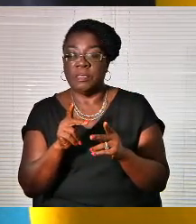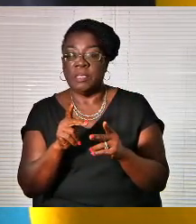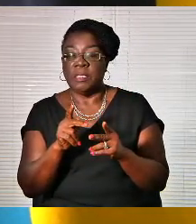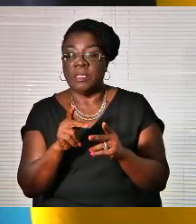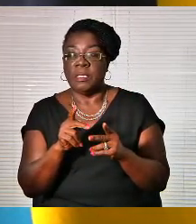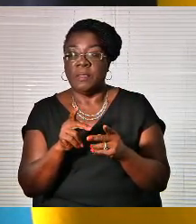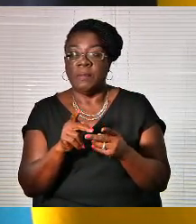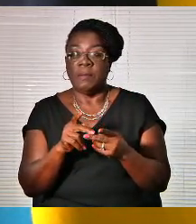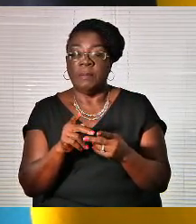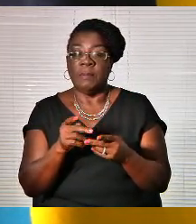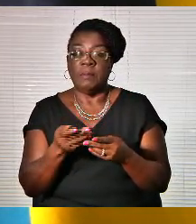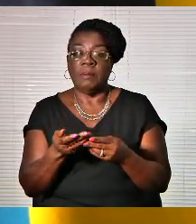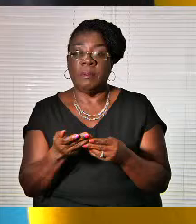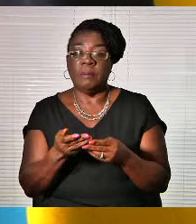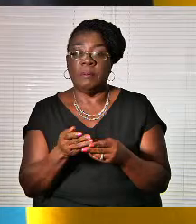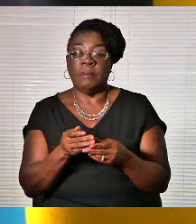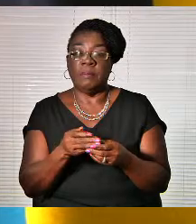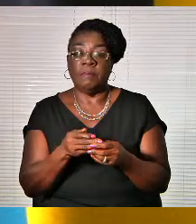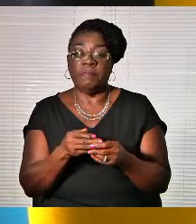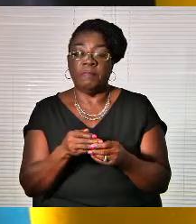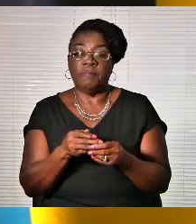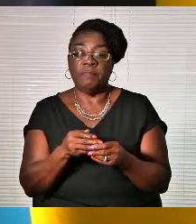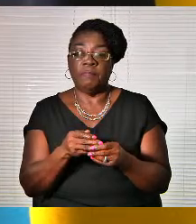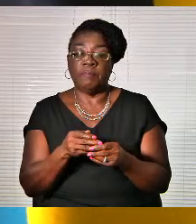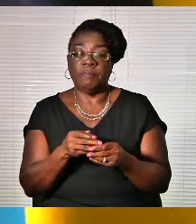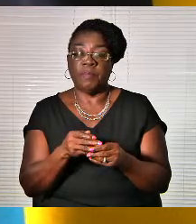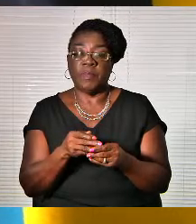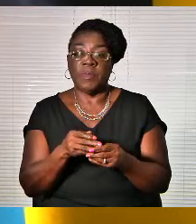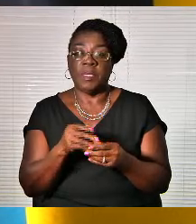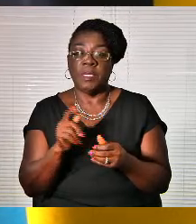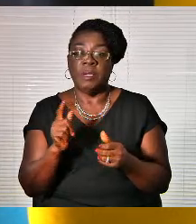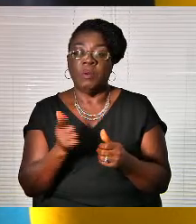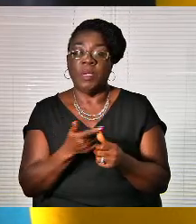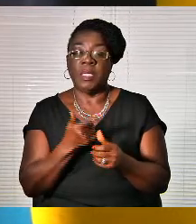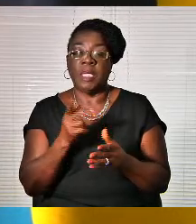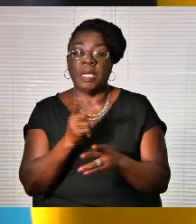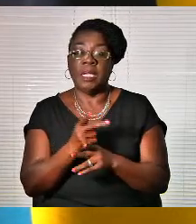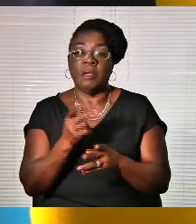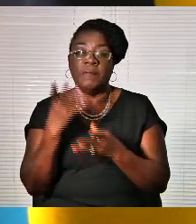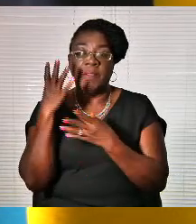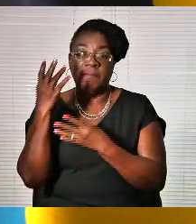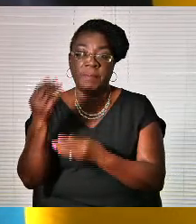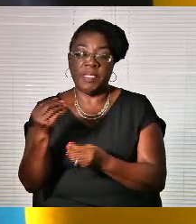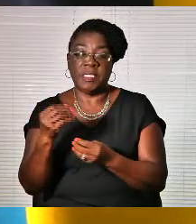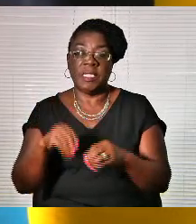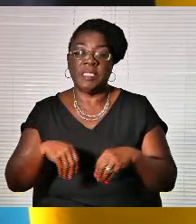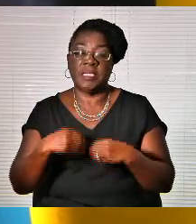as by lab centers who are performing tests. And once that information is provided, we're able to